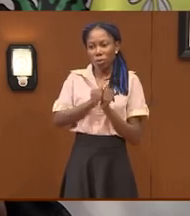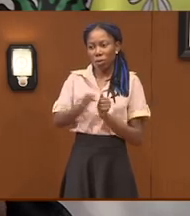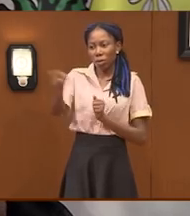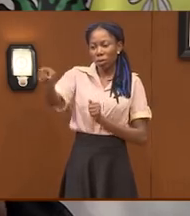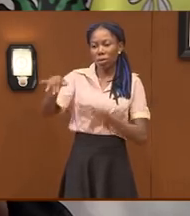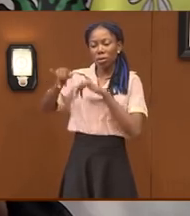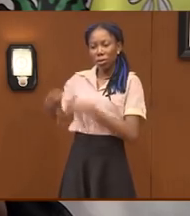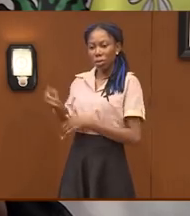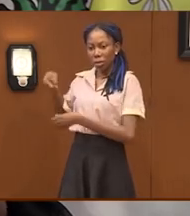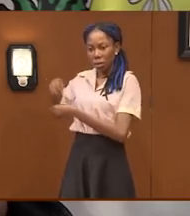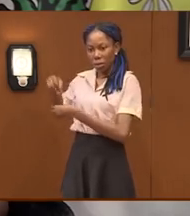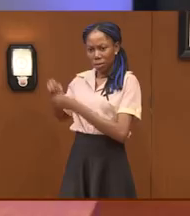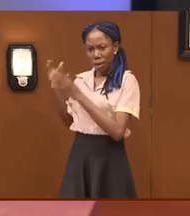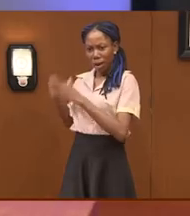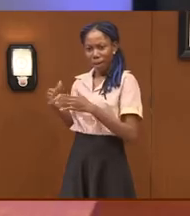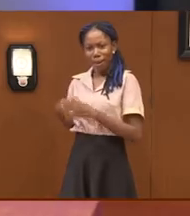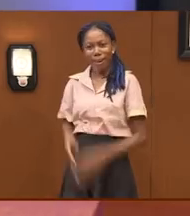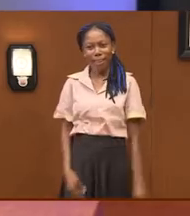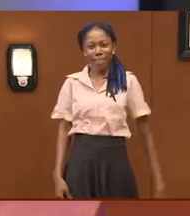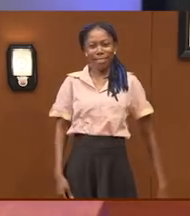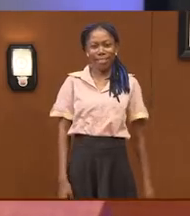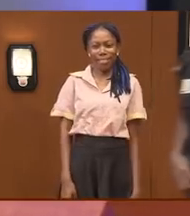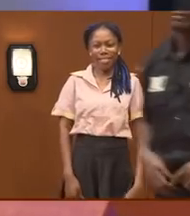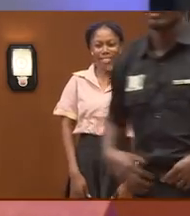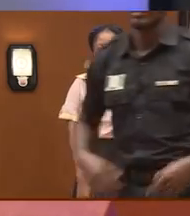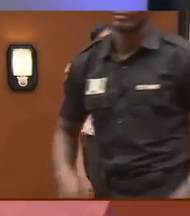lord. Let me have the copies of him.